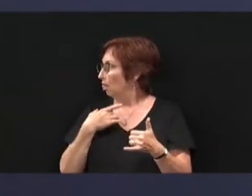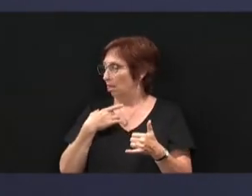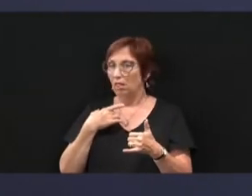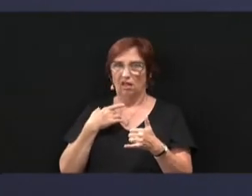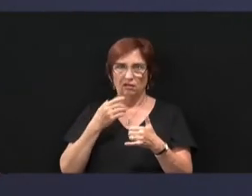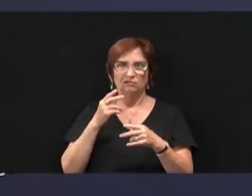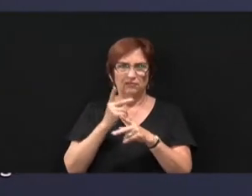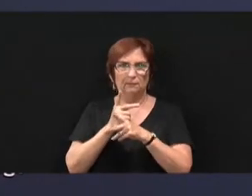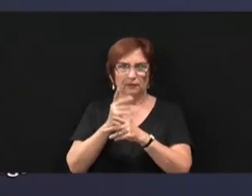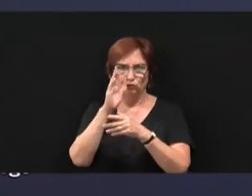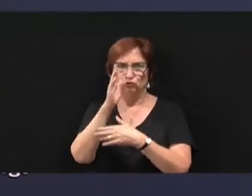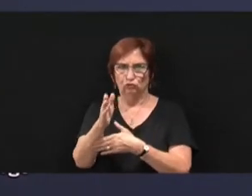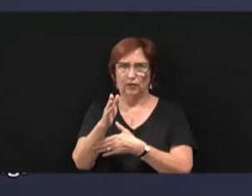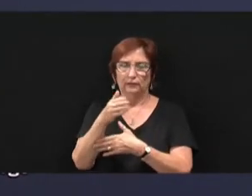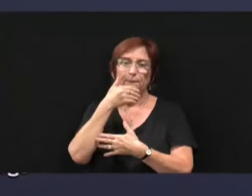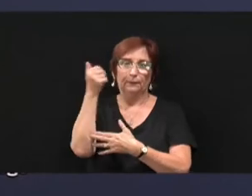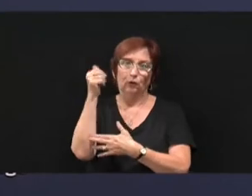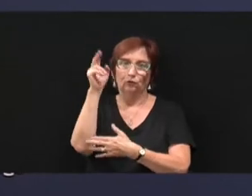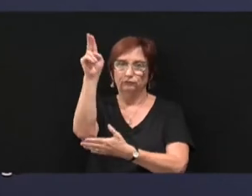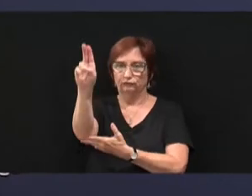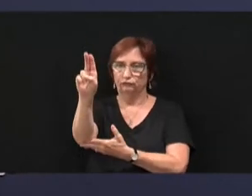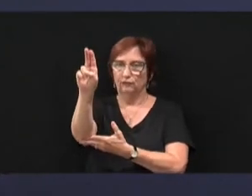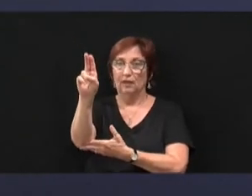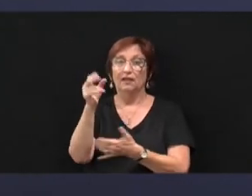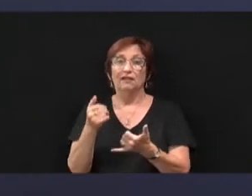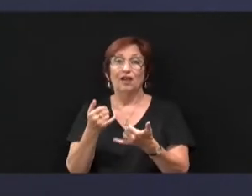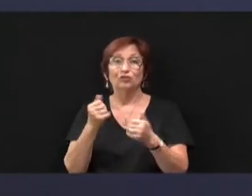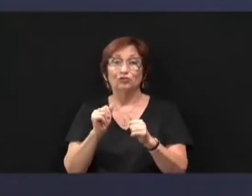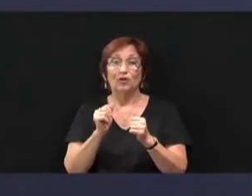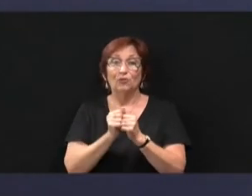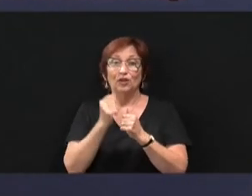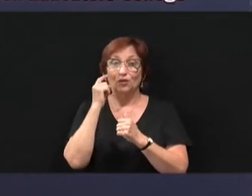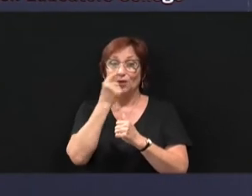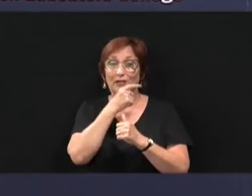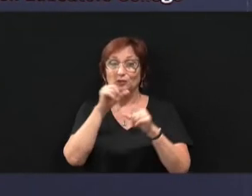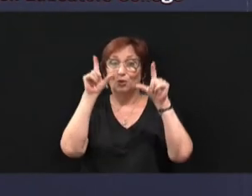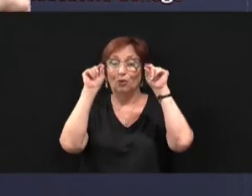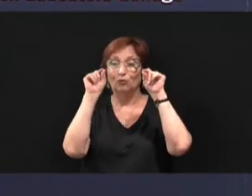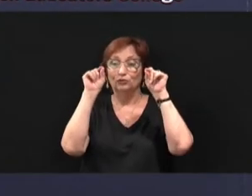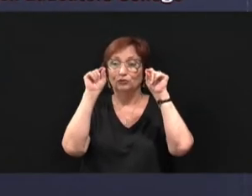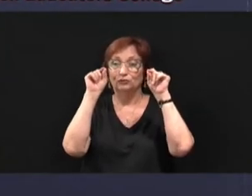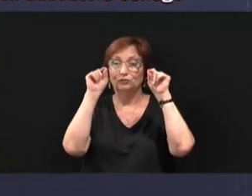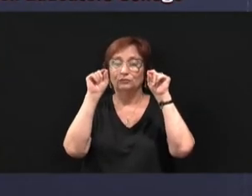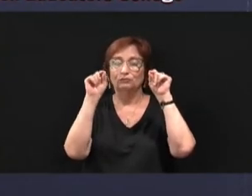The straight, right? Now try it with your eyes closed.